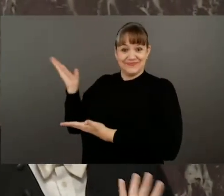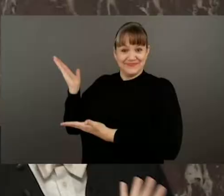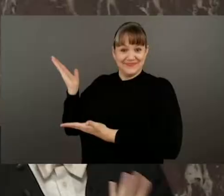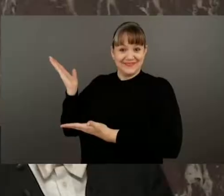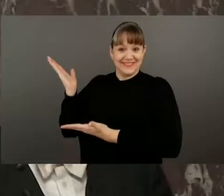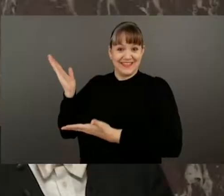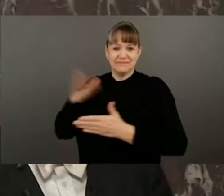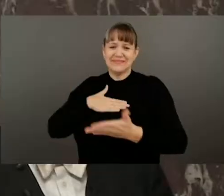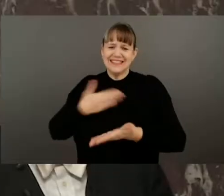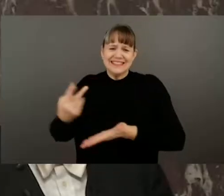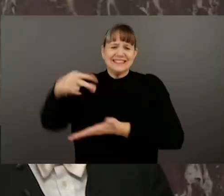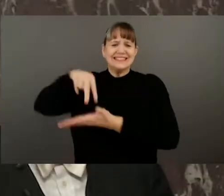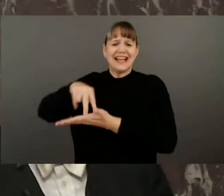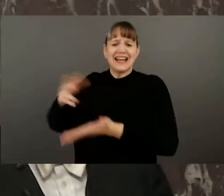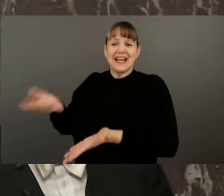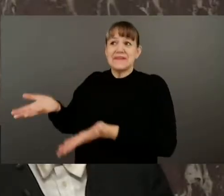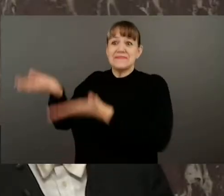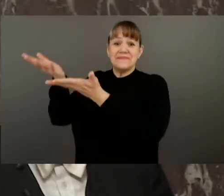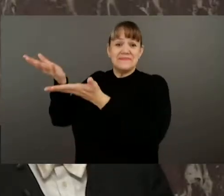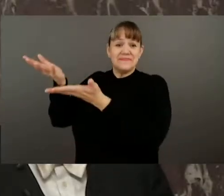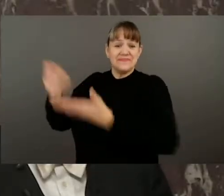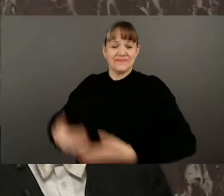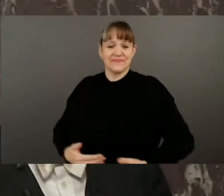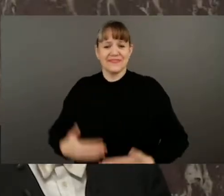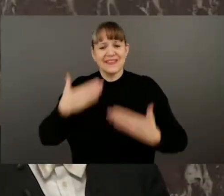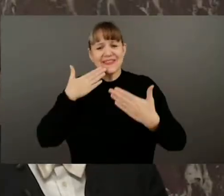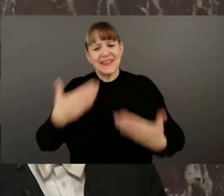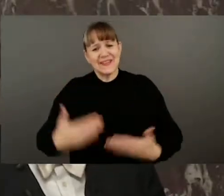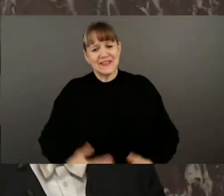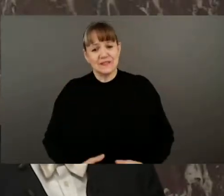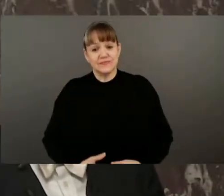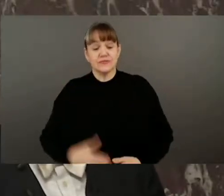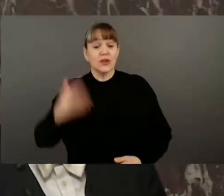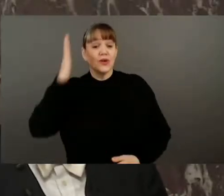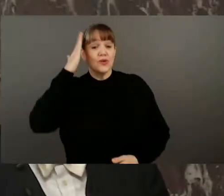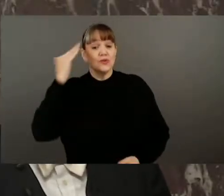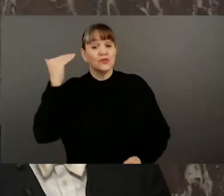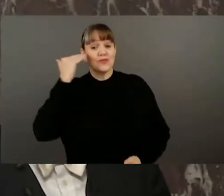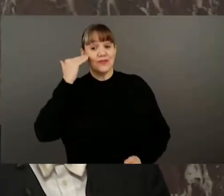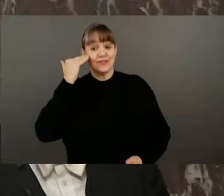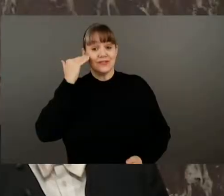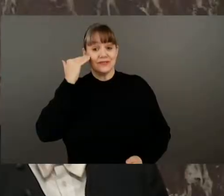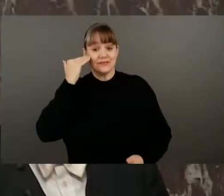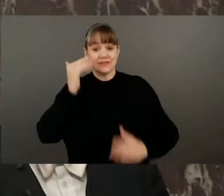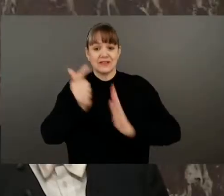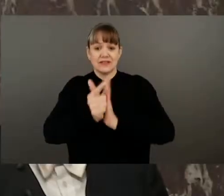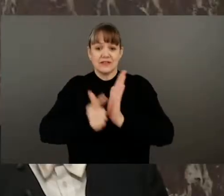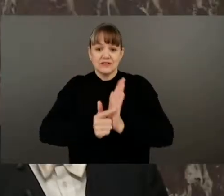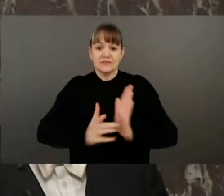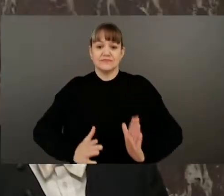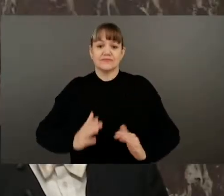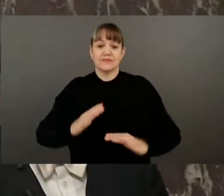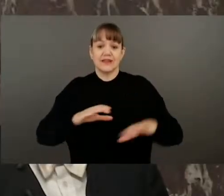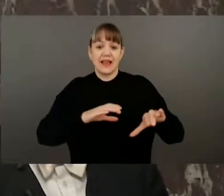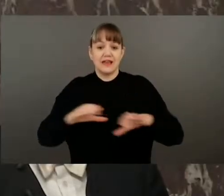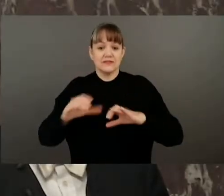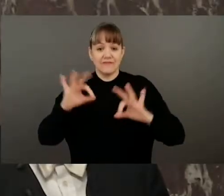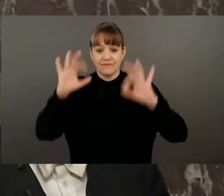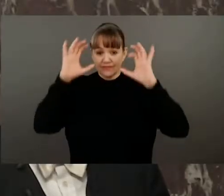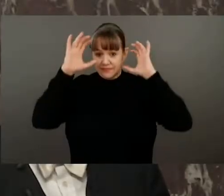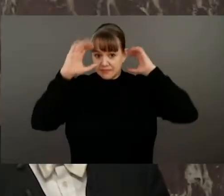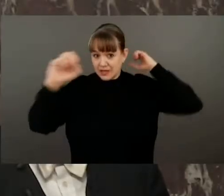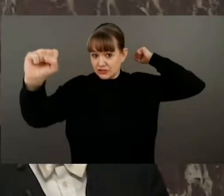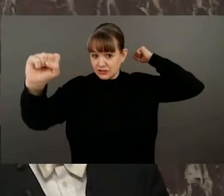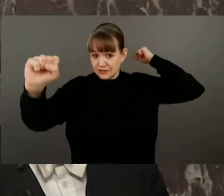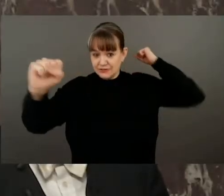much. They include Korean Consul Generals who's acting ambassador. Many are here for the first time to the